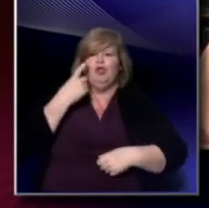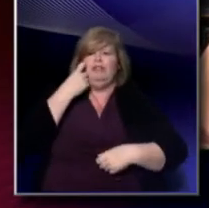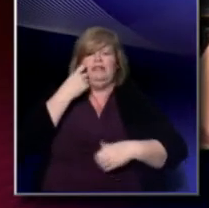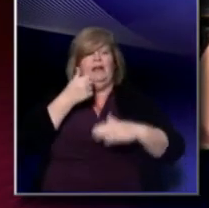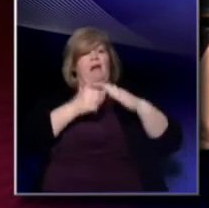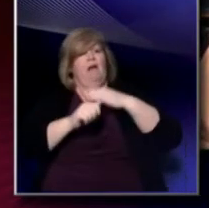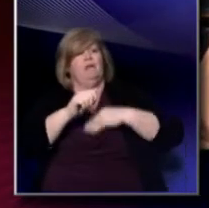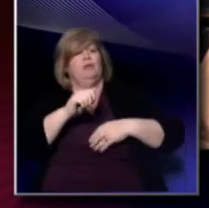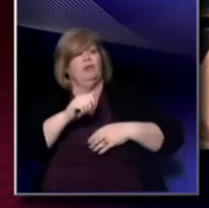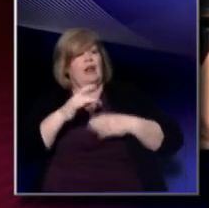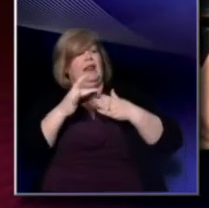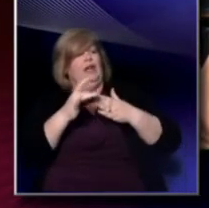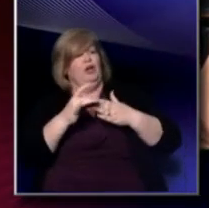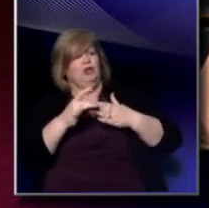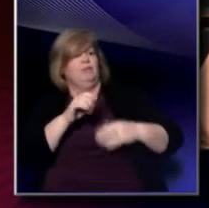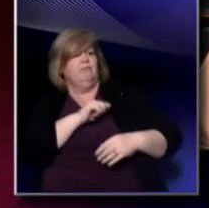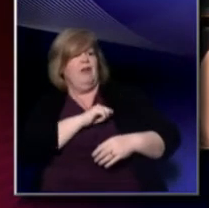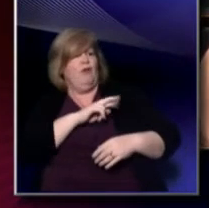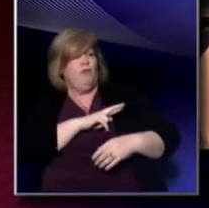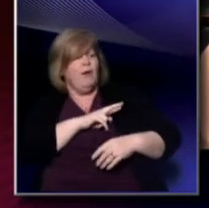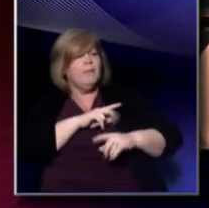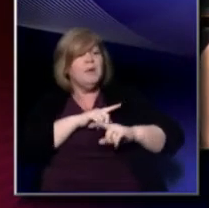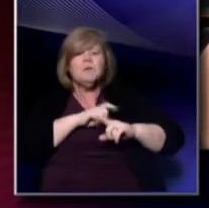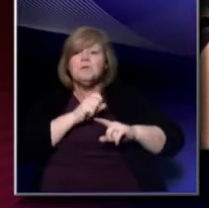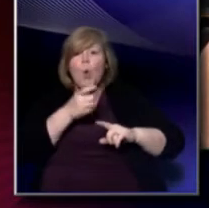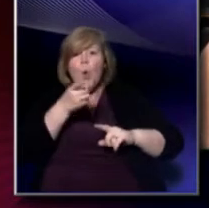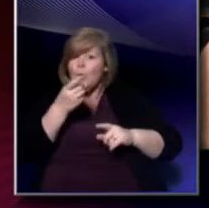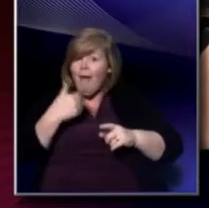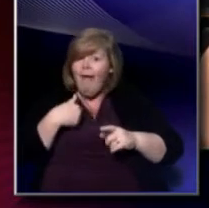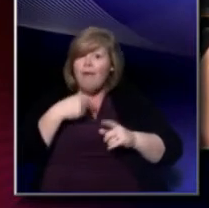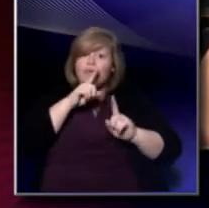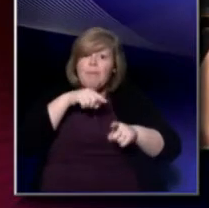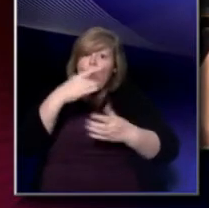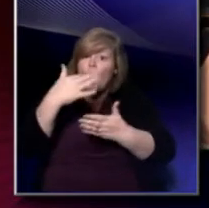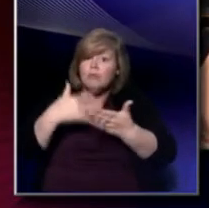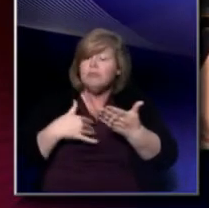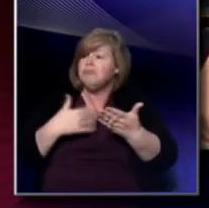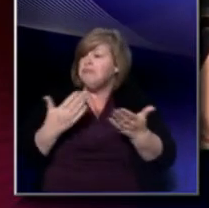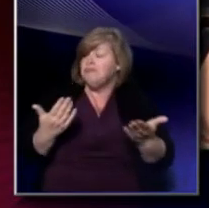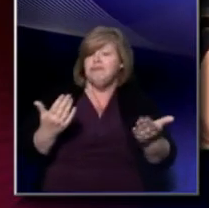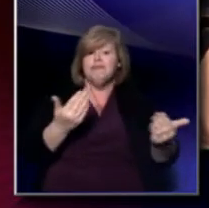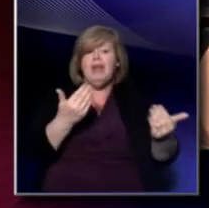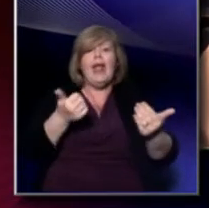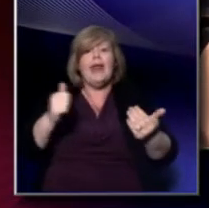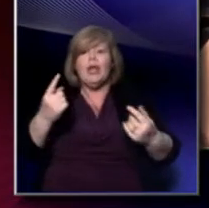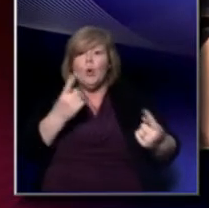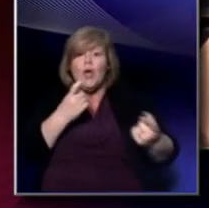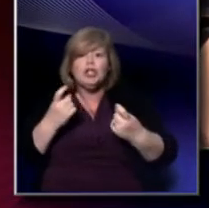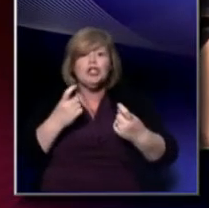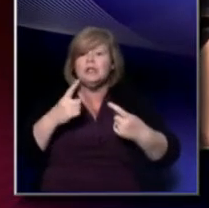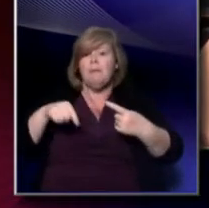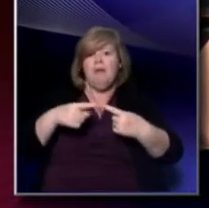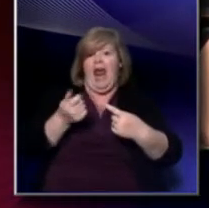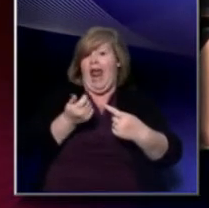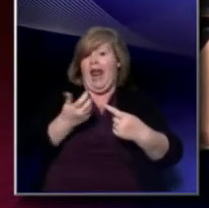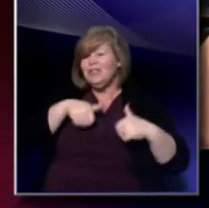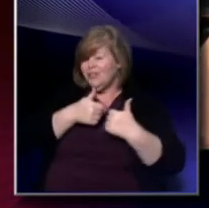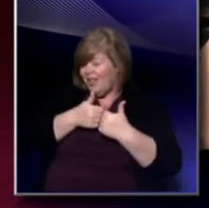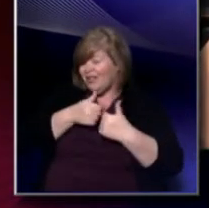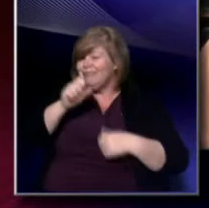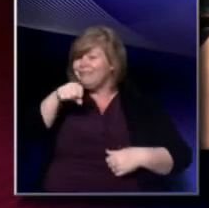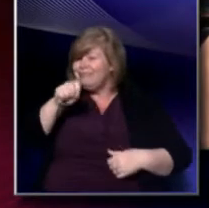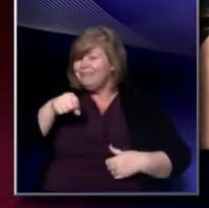leadership, and I'd be glad to answer any questions, or if anybody has any questions about anything on the report, if you've